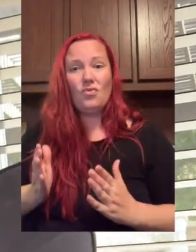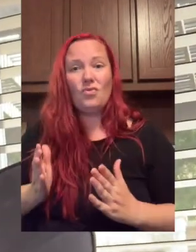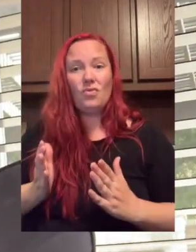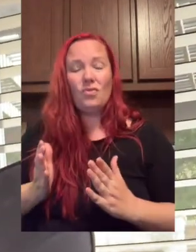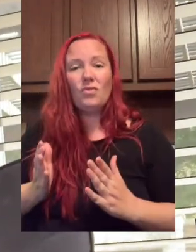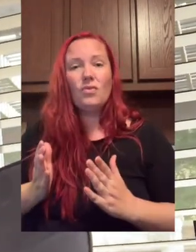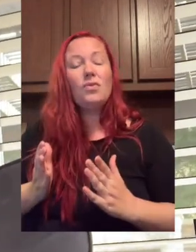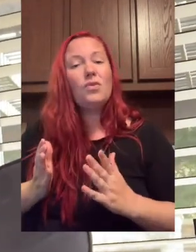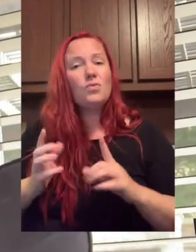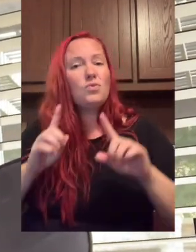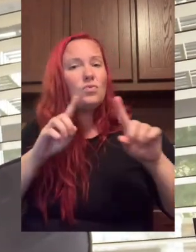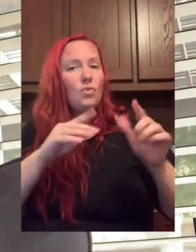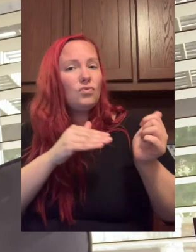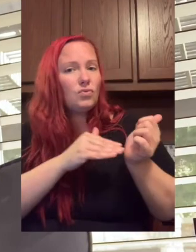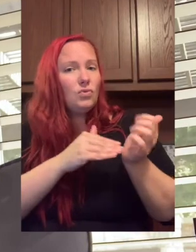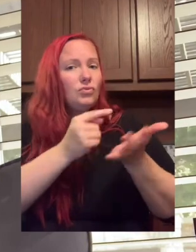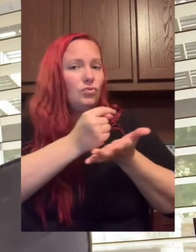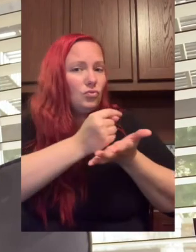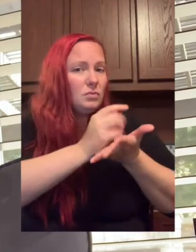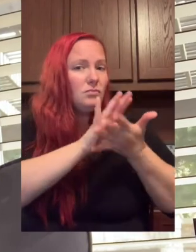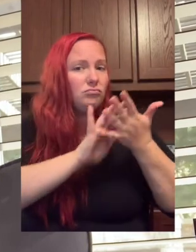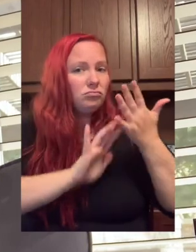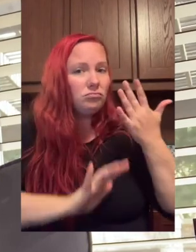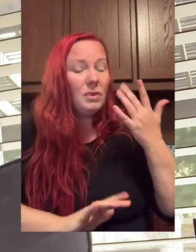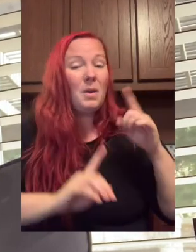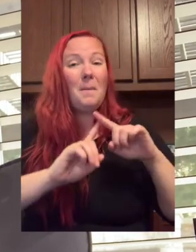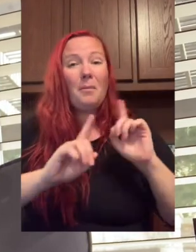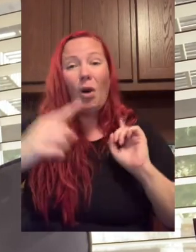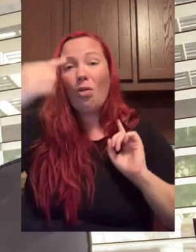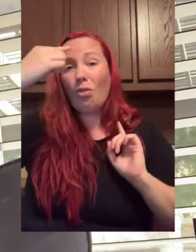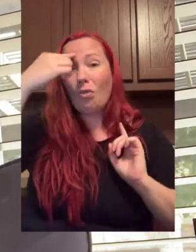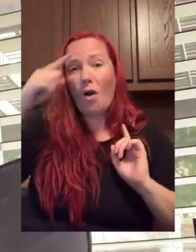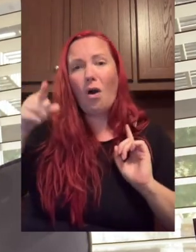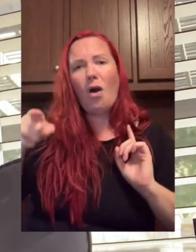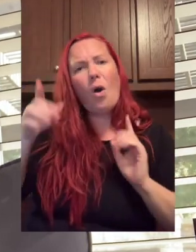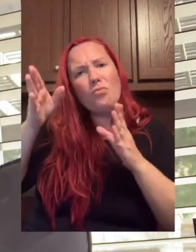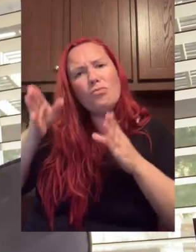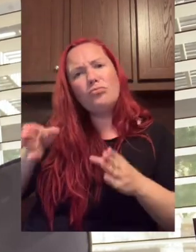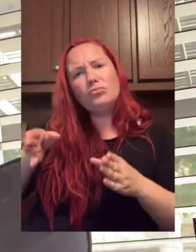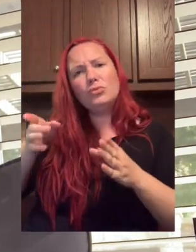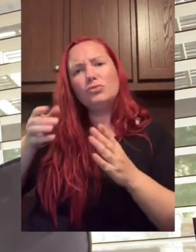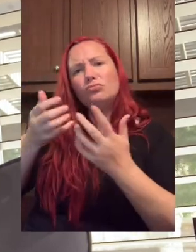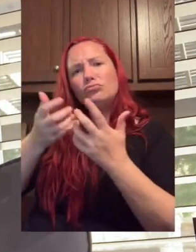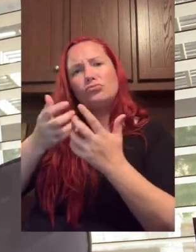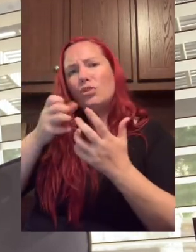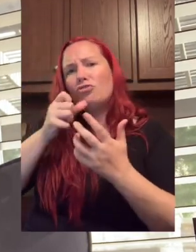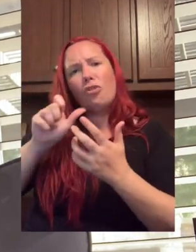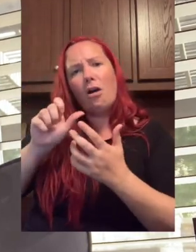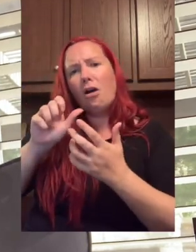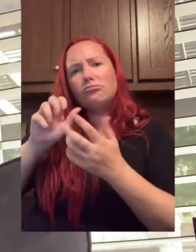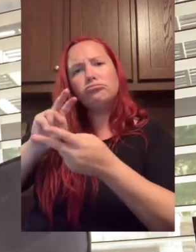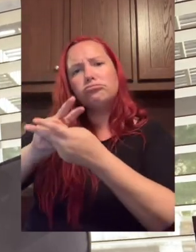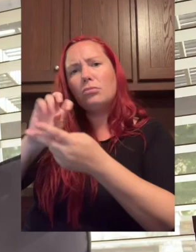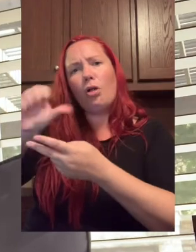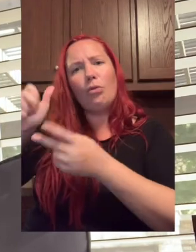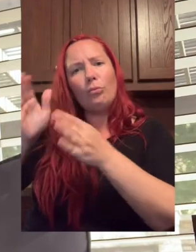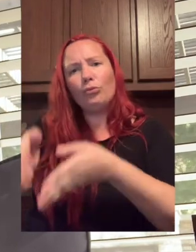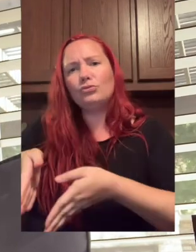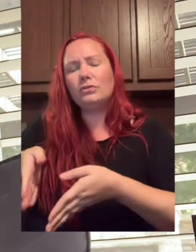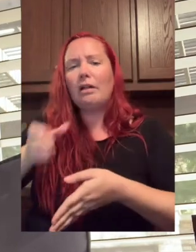said that they were finding that teenagers who were getting STDs from their